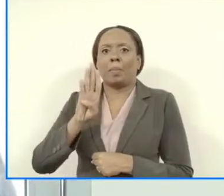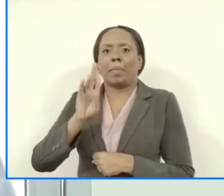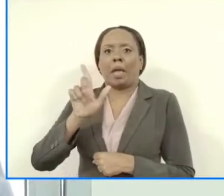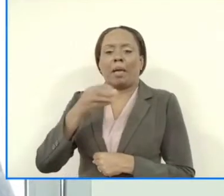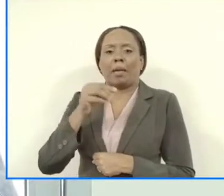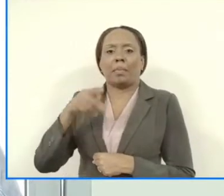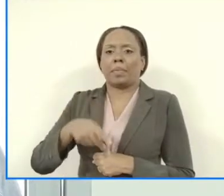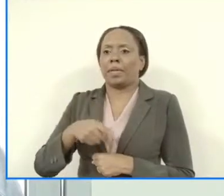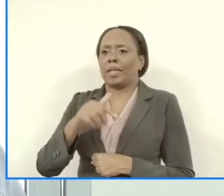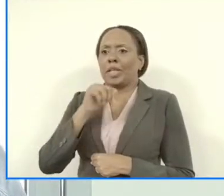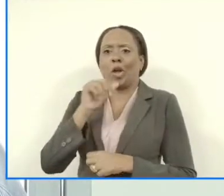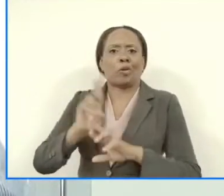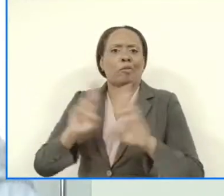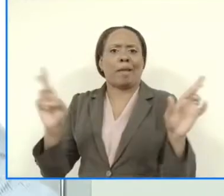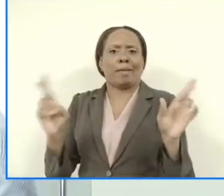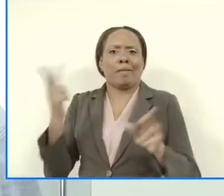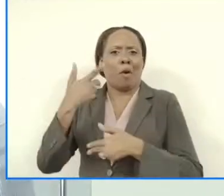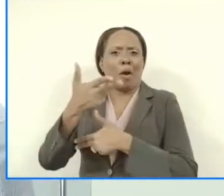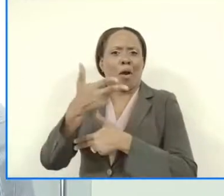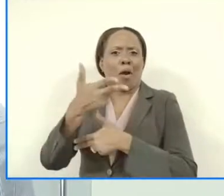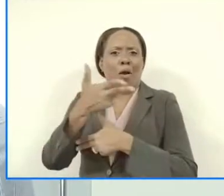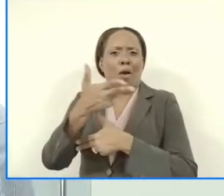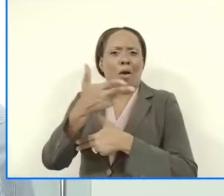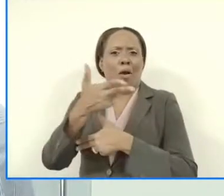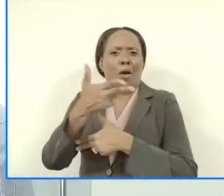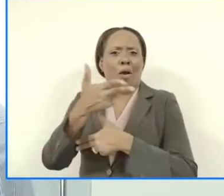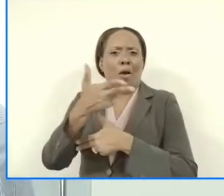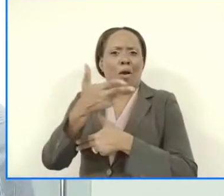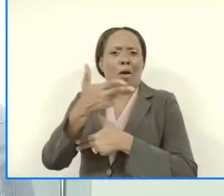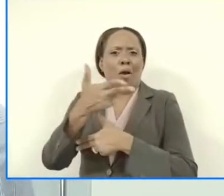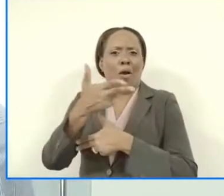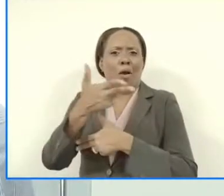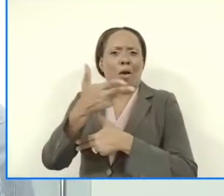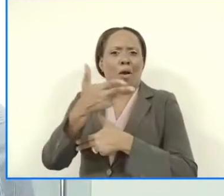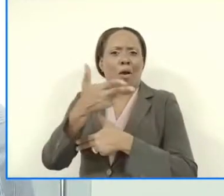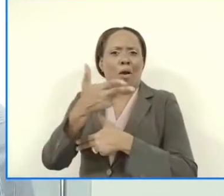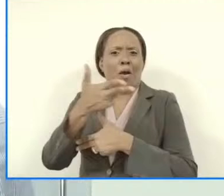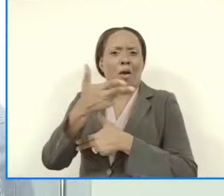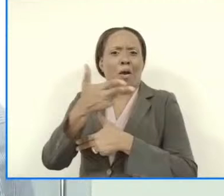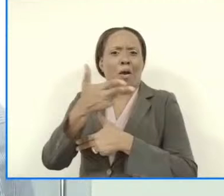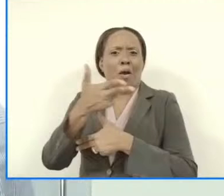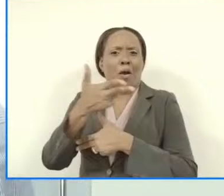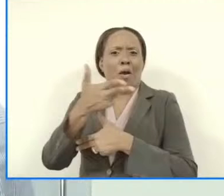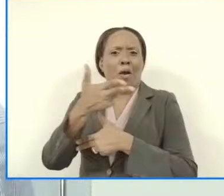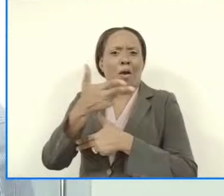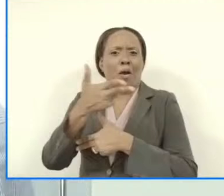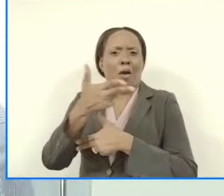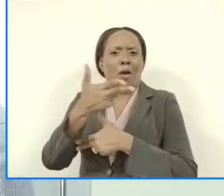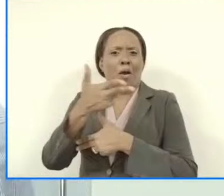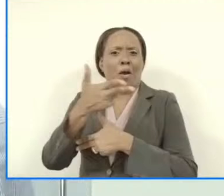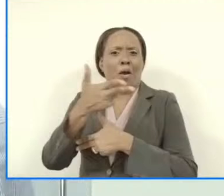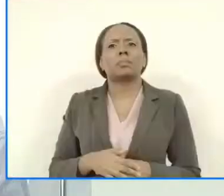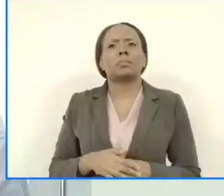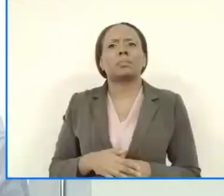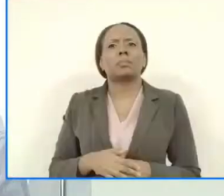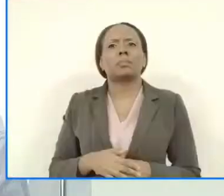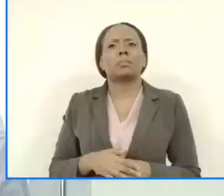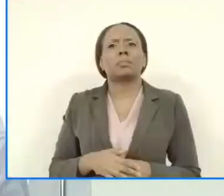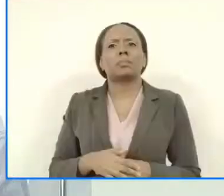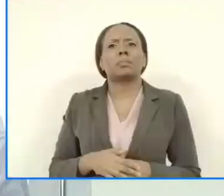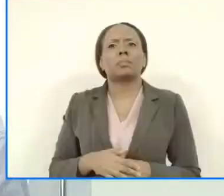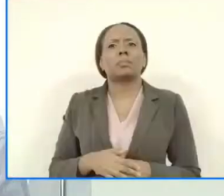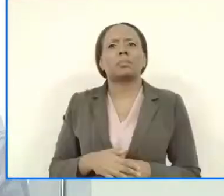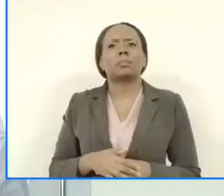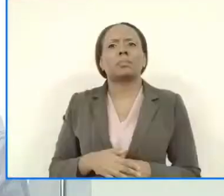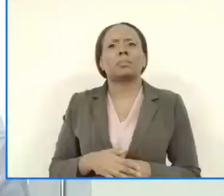for the passing of a Category 1 hurricane. So my question can be broken down into a couple parts. How do you respond to that public